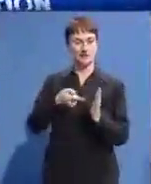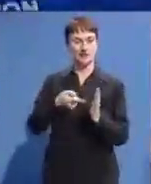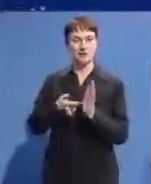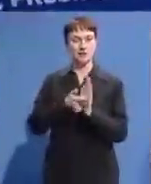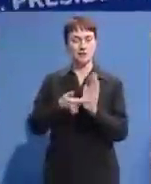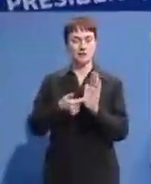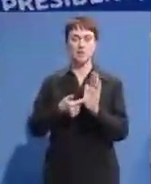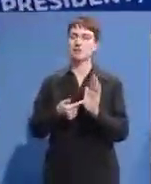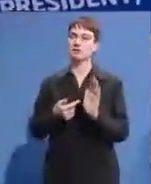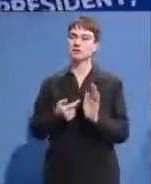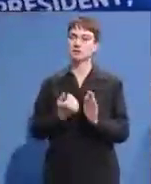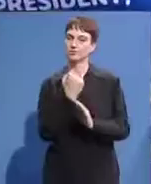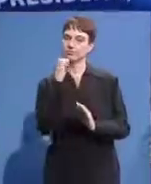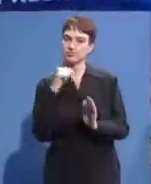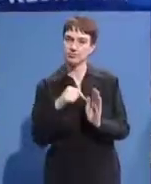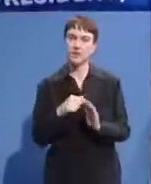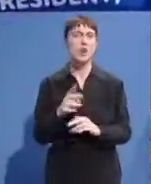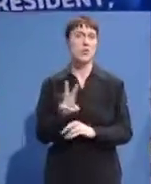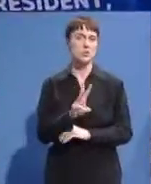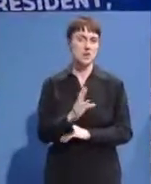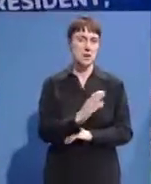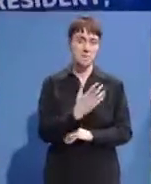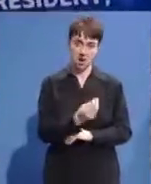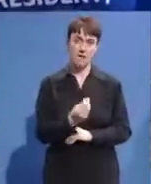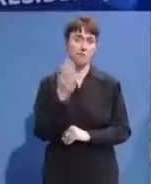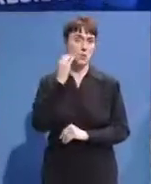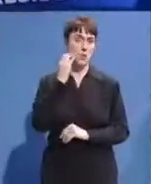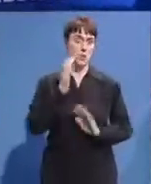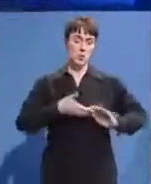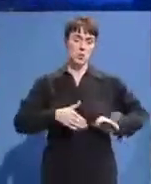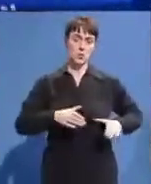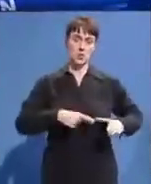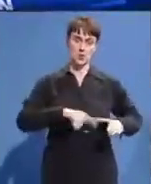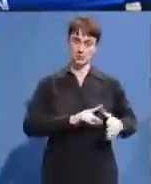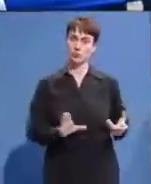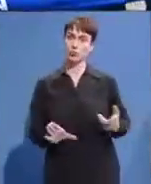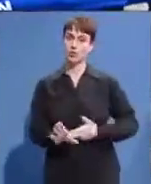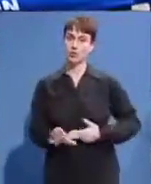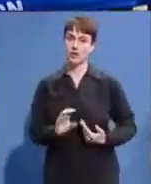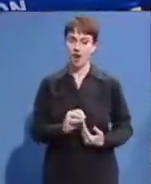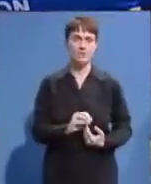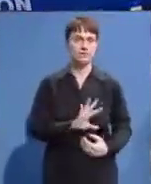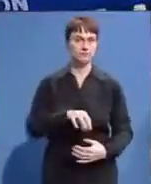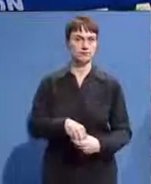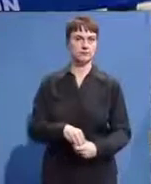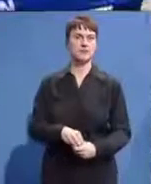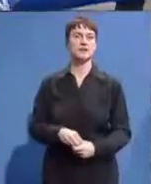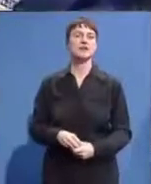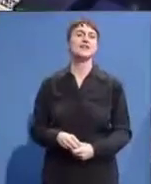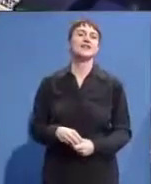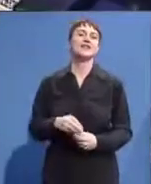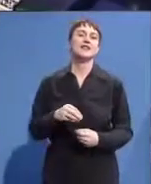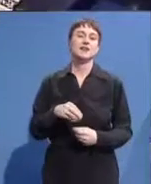in the Western Cape and elsewhere. There were white organizations that joined in this, who became members of the Congress of Democrats